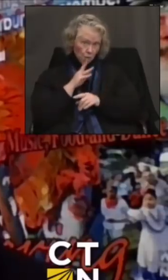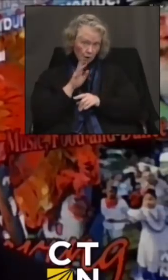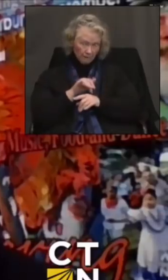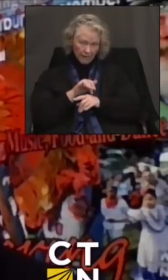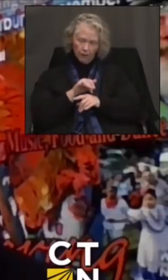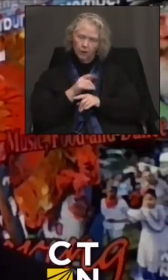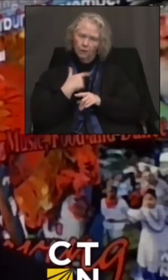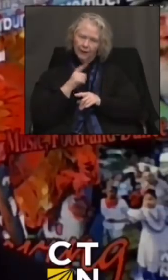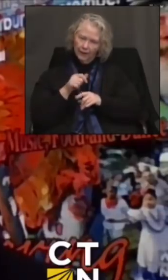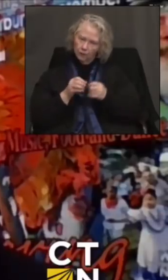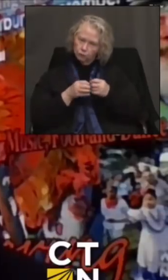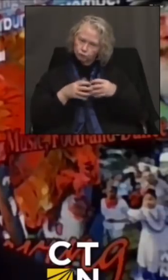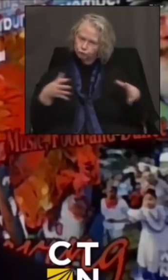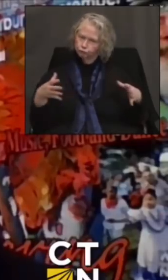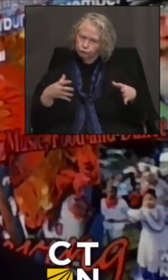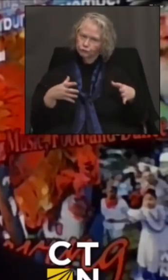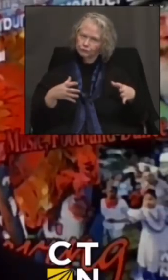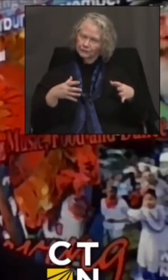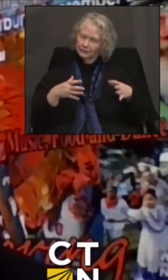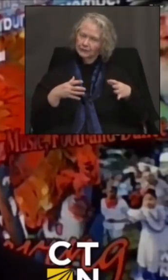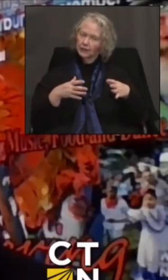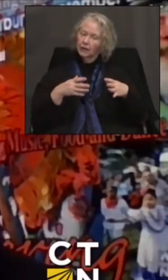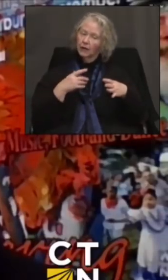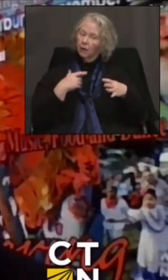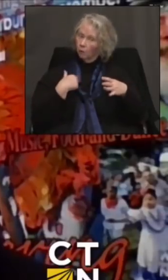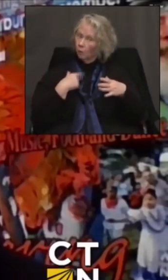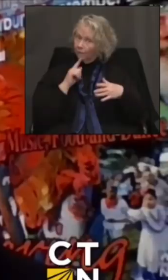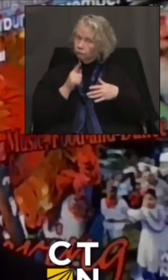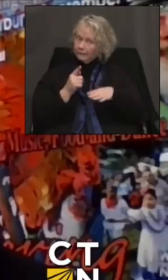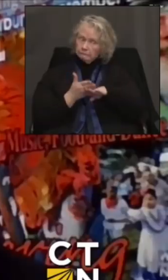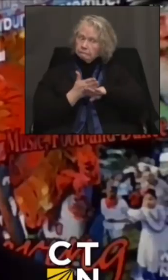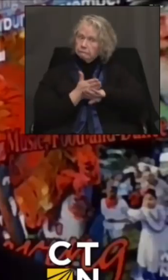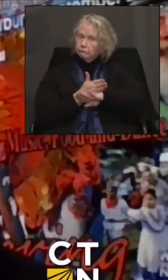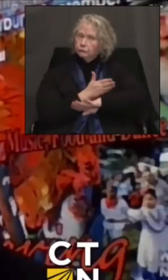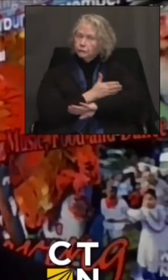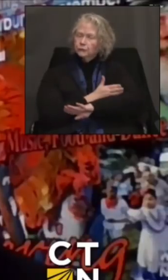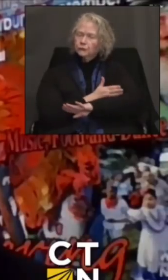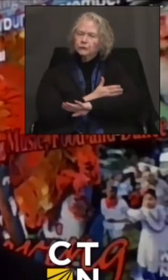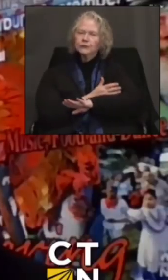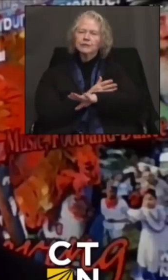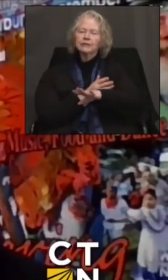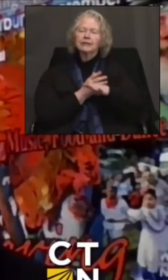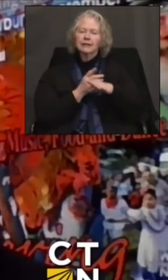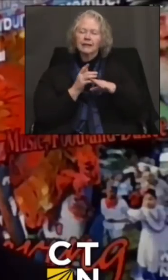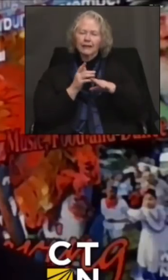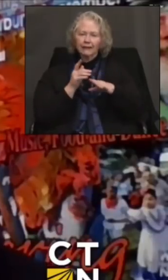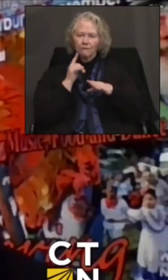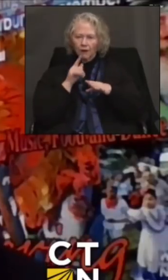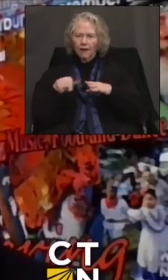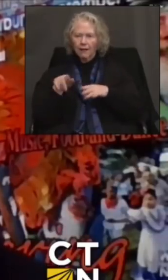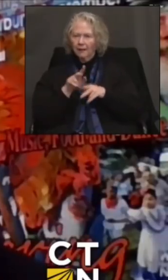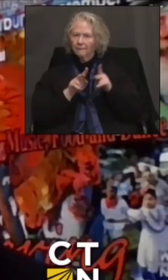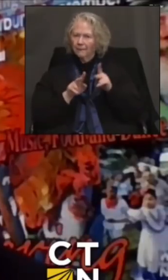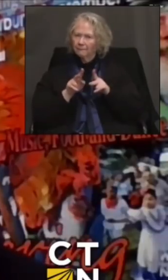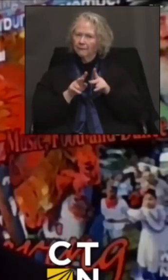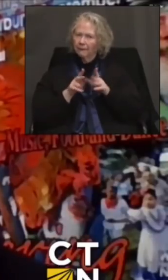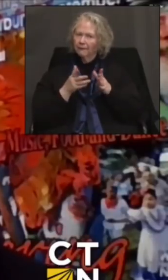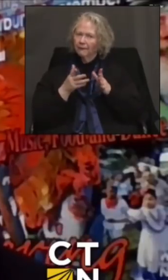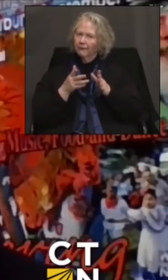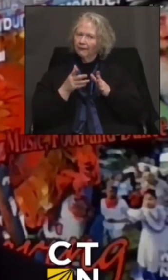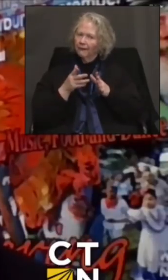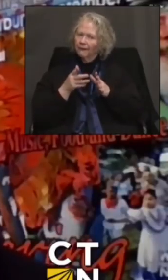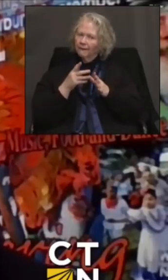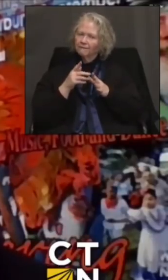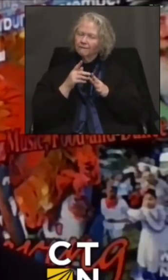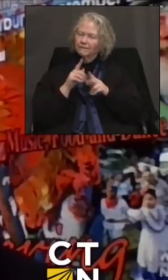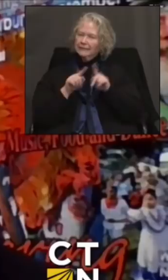we are a long way from where we came from as far as percentages of involving the communities of color. There's no question that Waterbury is on